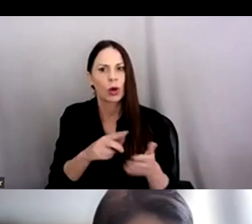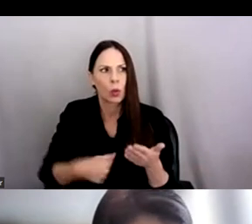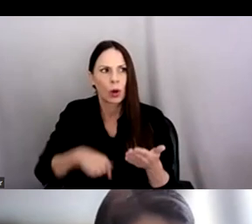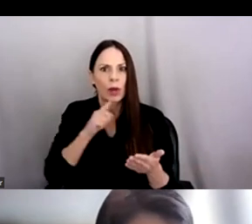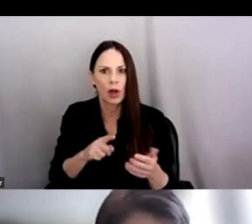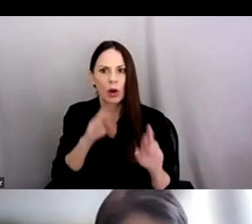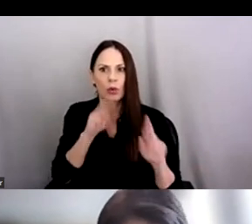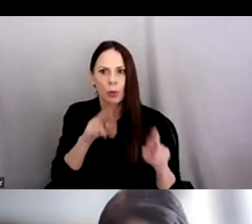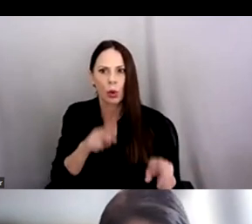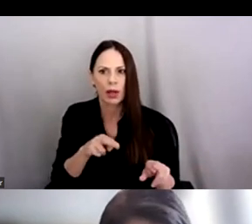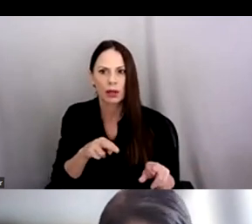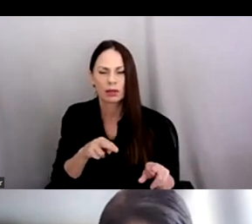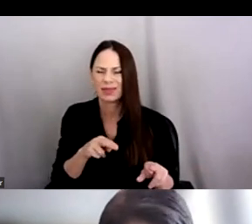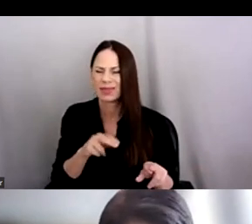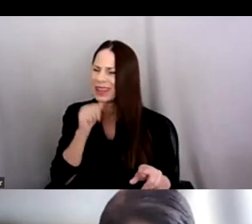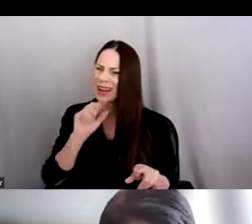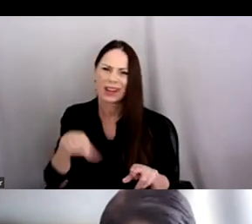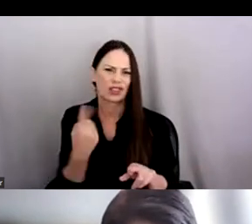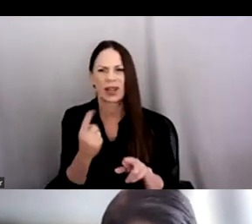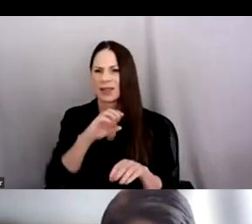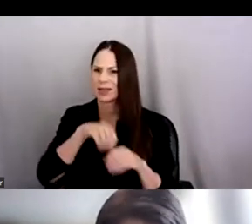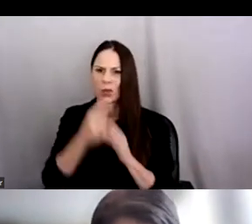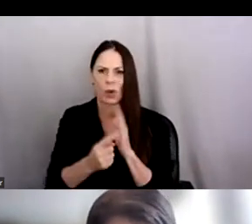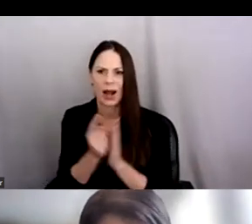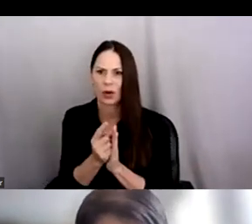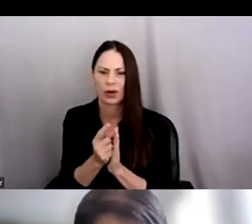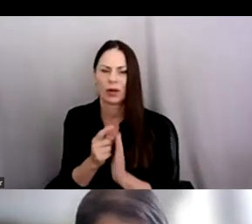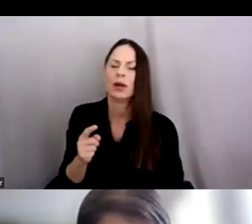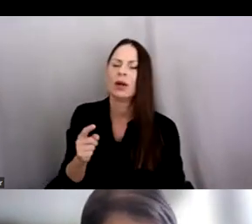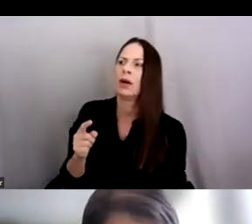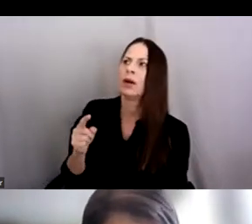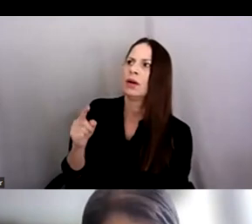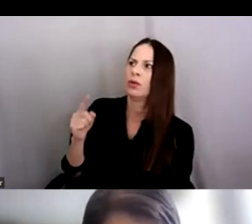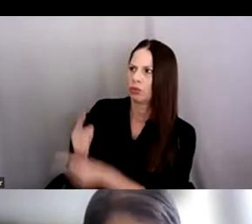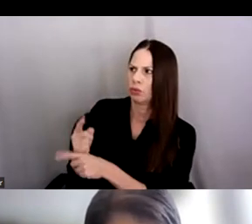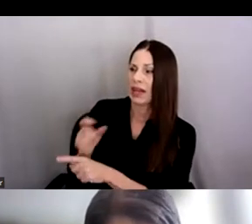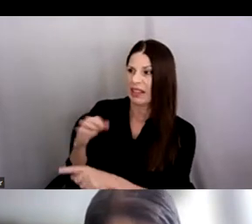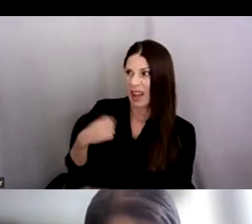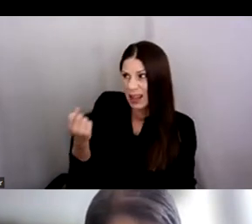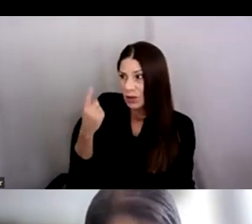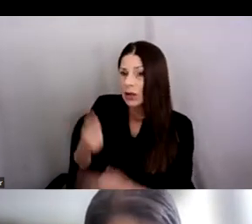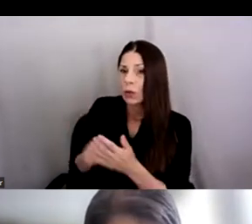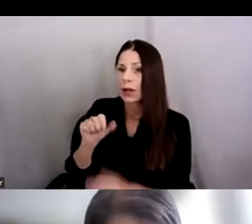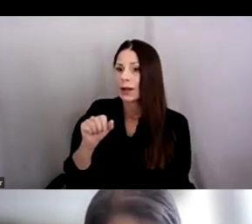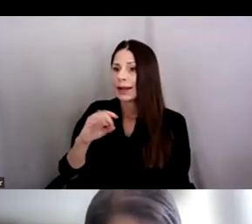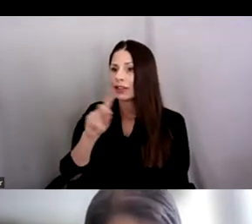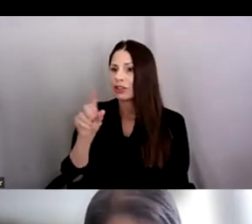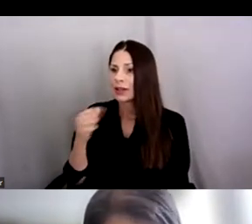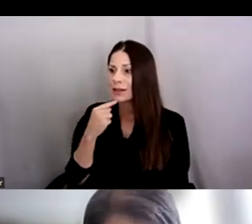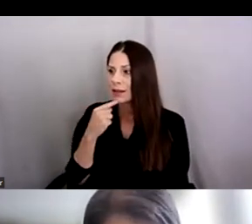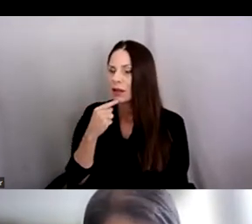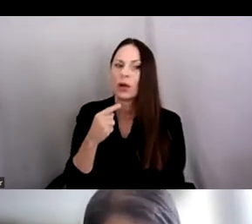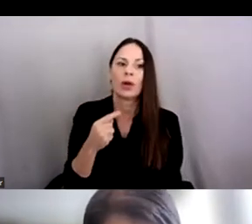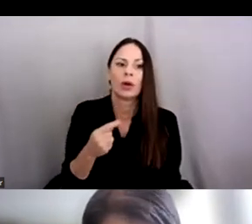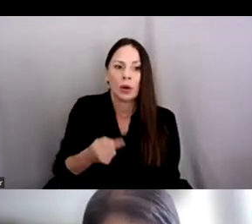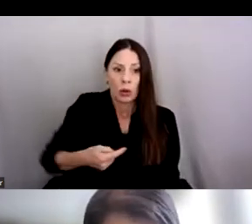in an hour. Right, so if I'm understanding what Angelina said, that's where we are able to do whatever we